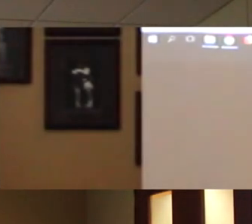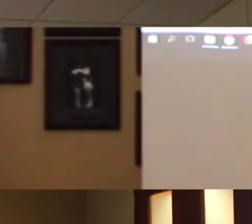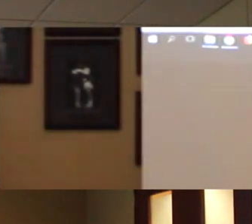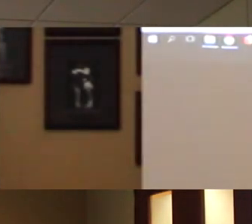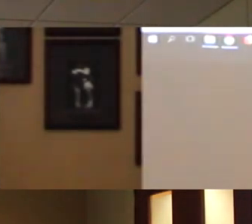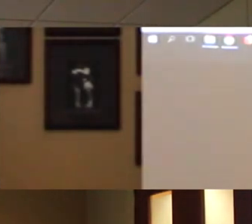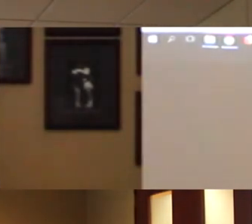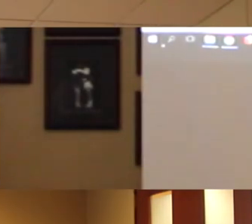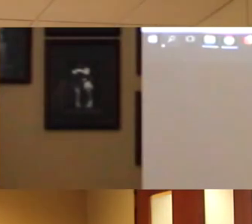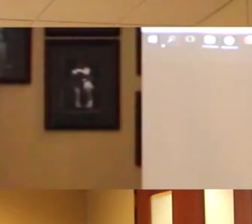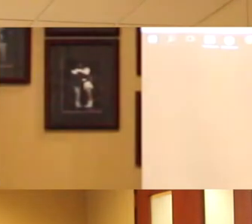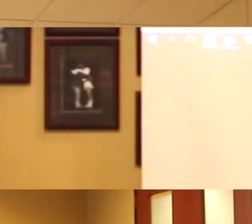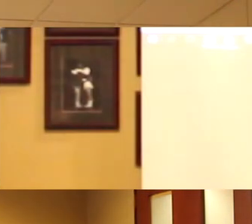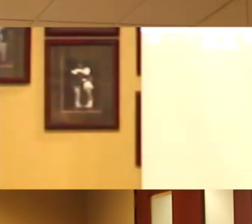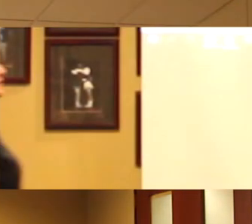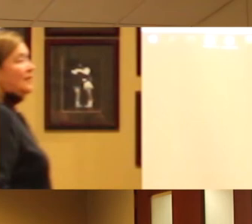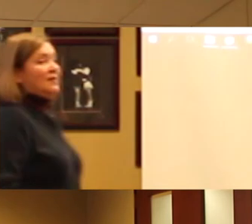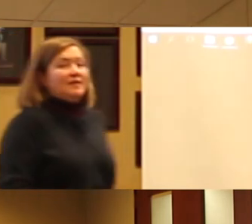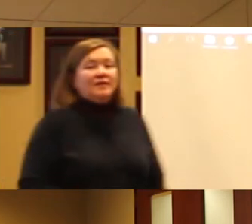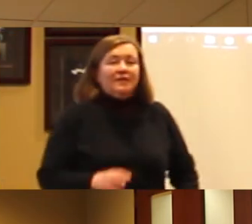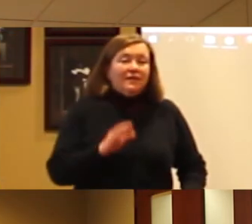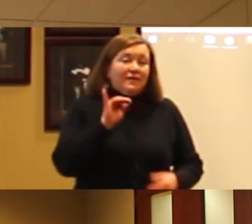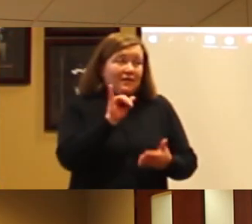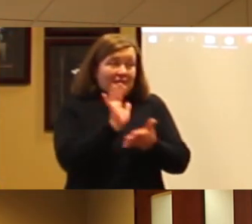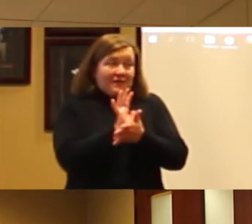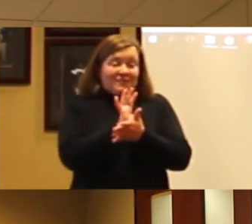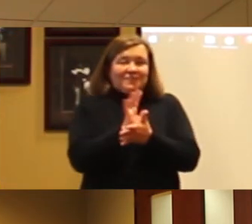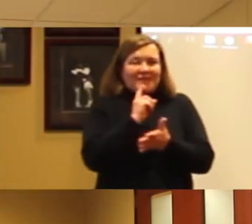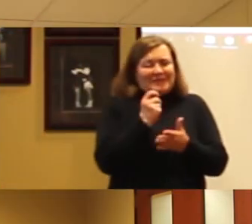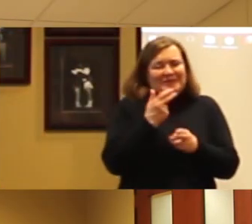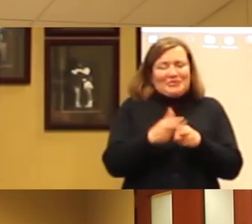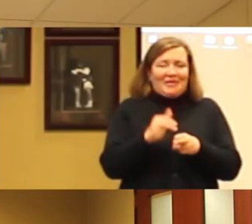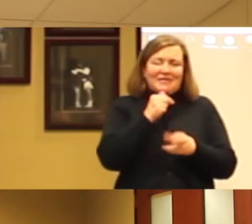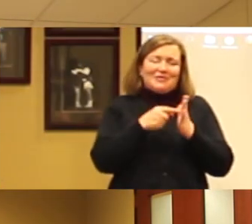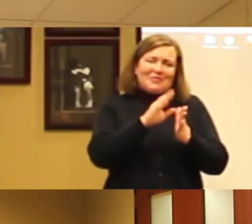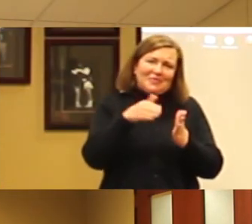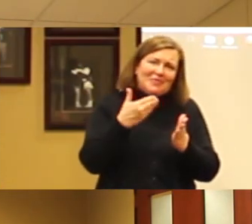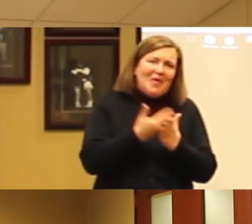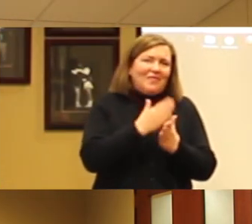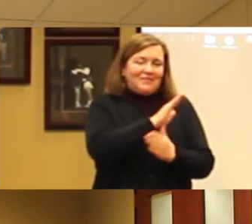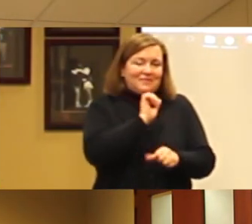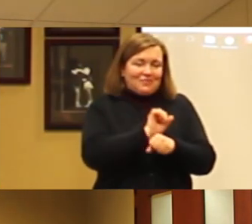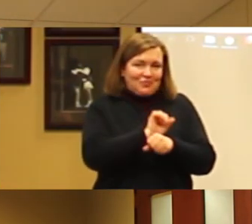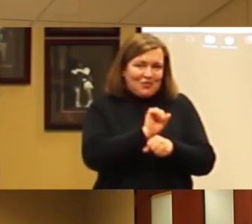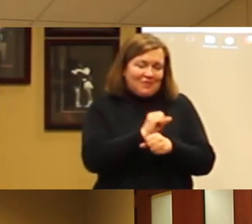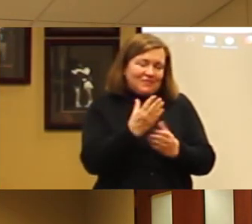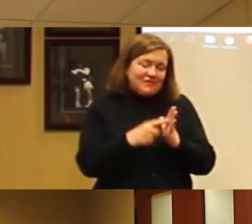This perhaps is a little bit short to give you the whole flavor of his work, but he does